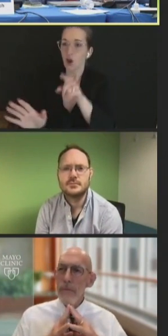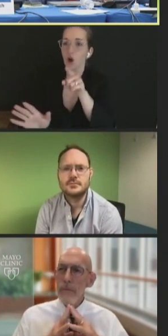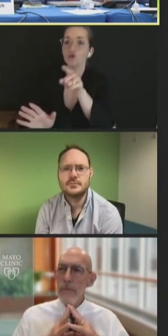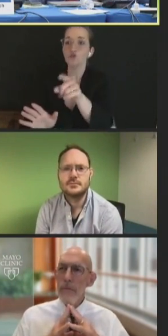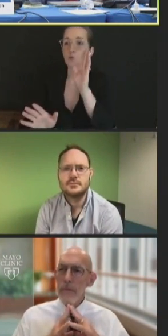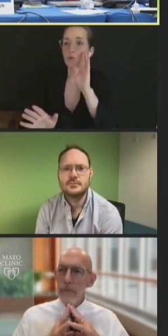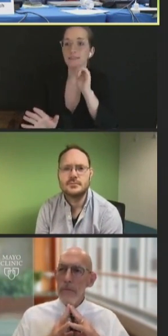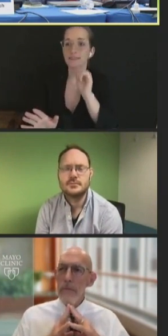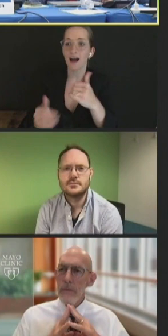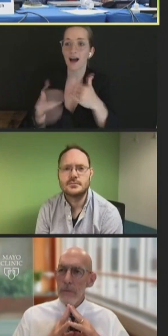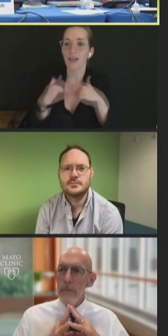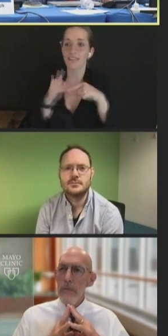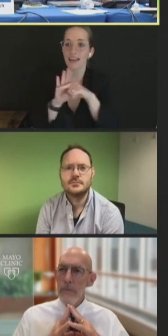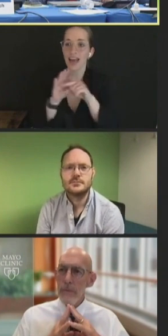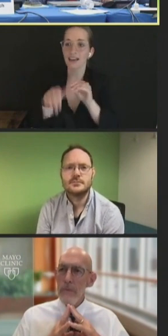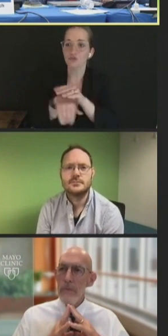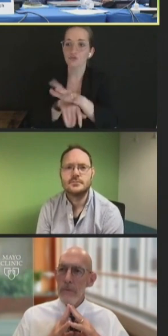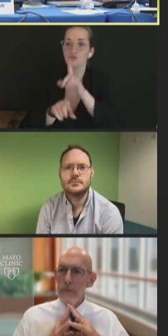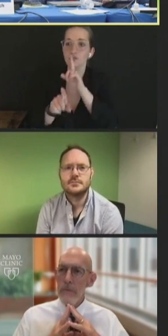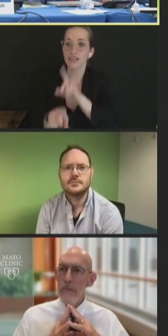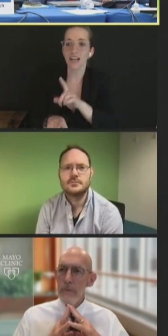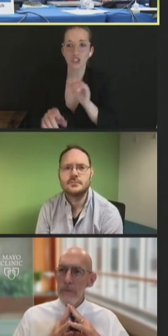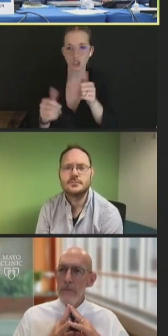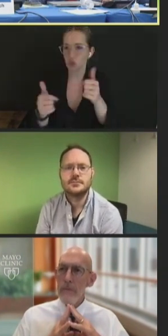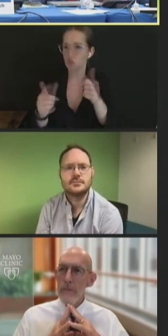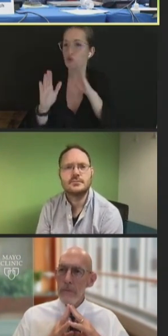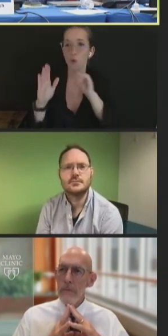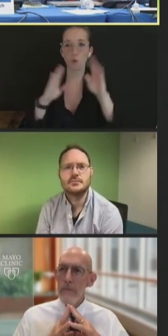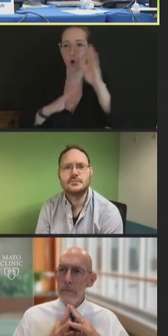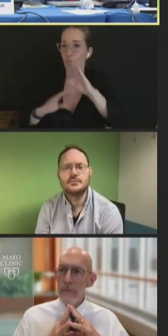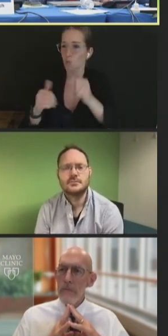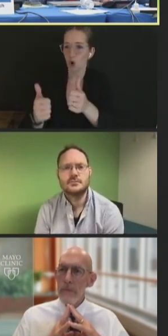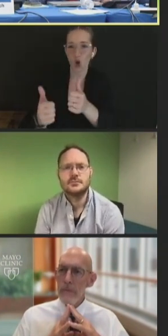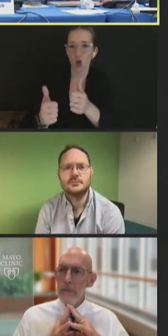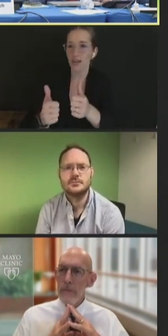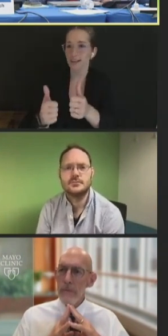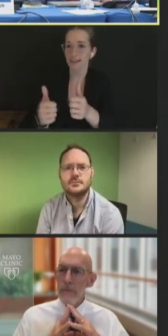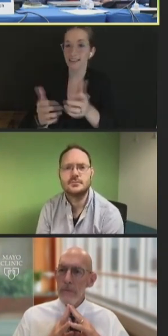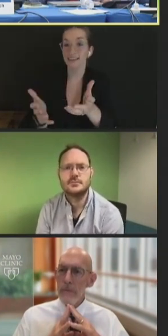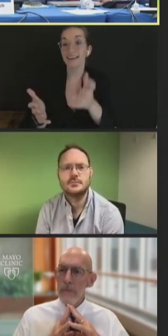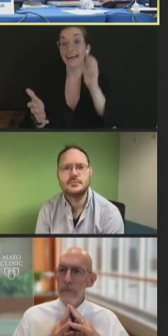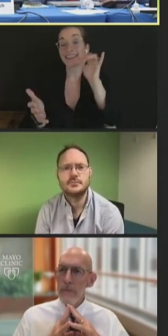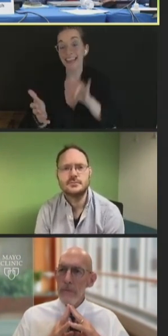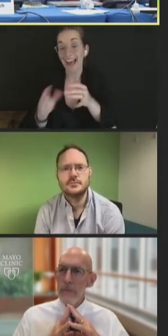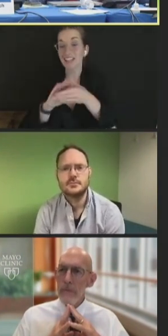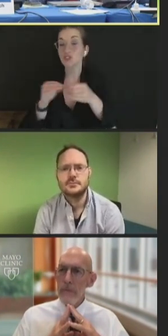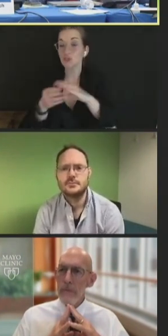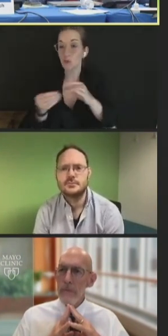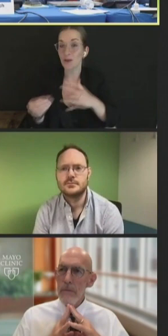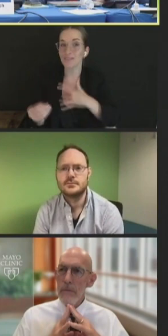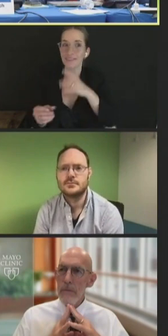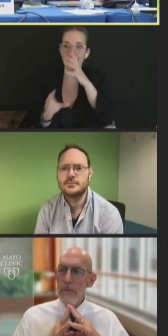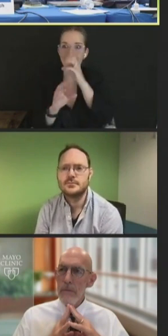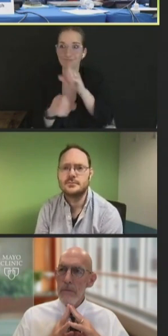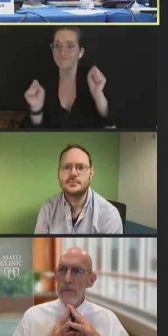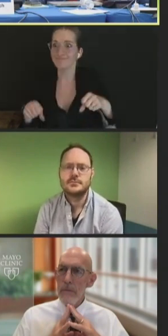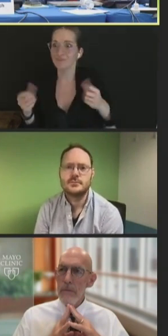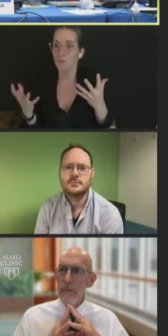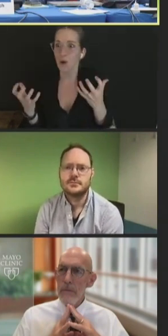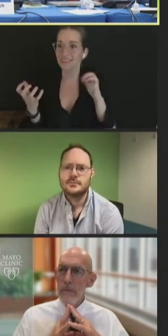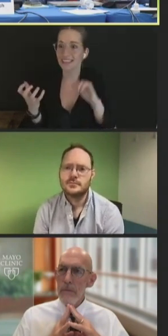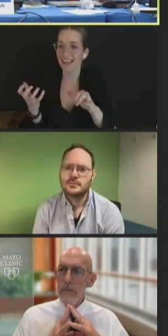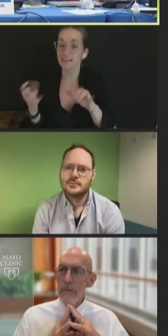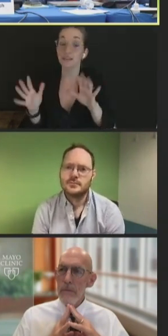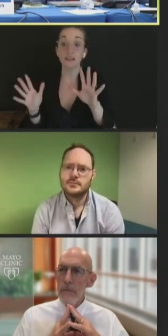adverse reaction. Don't worry, we're good. That story is extremely compelling. The transitional story